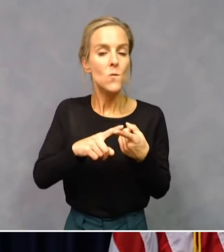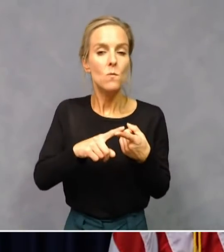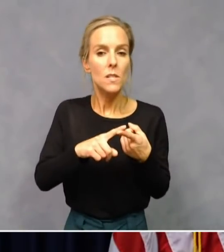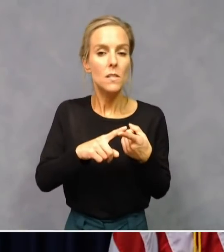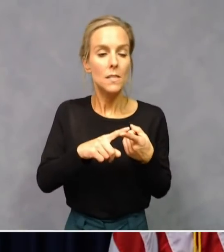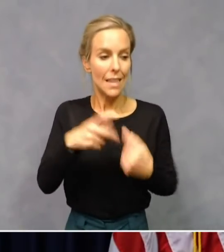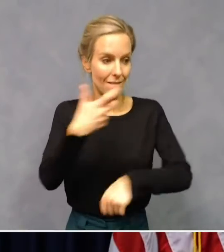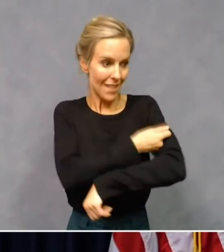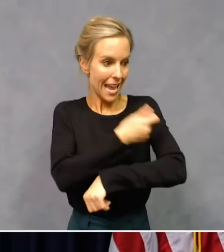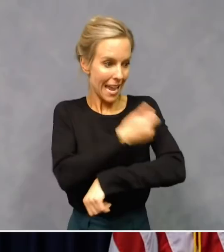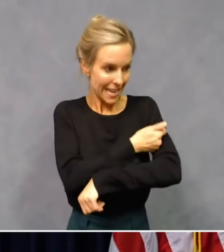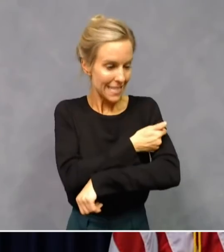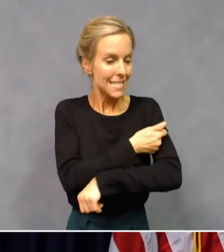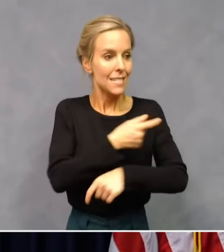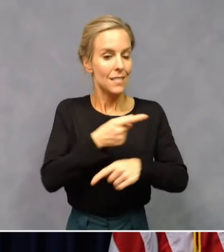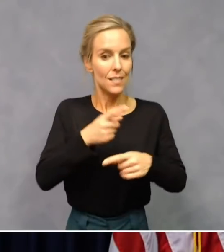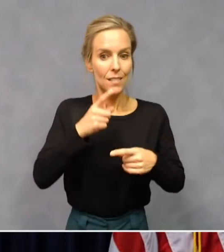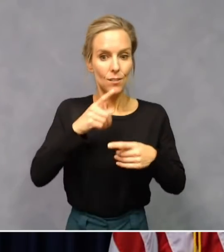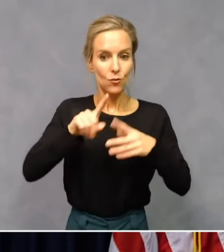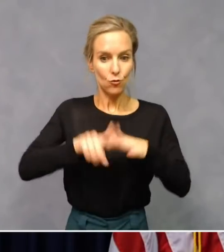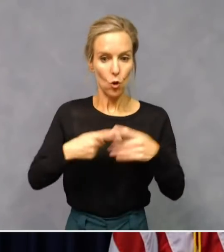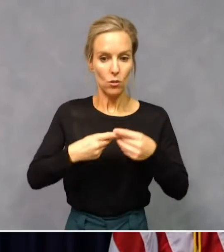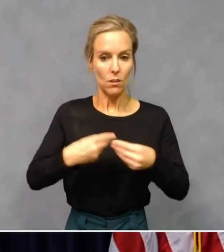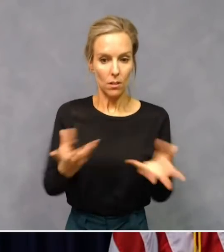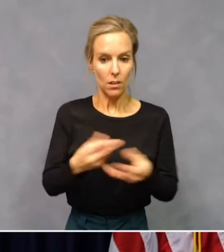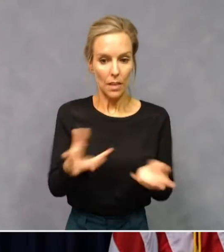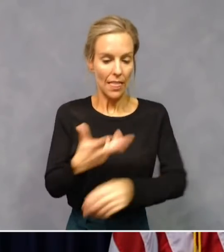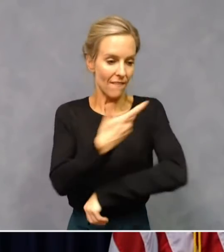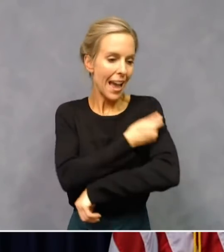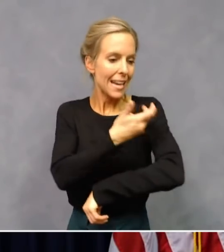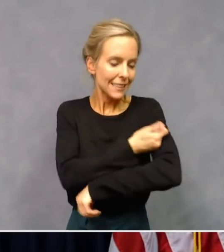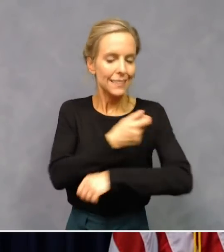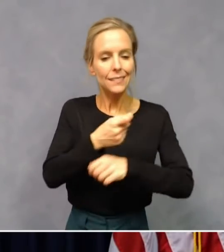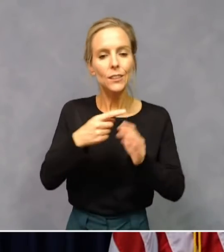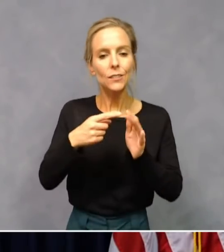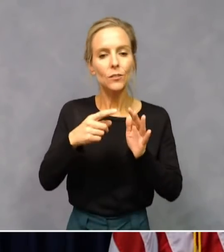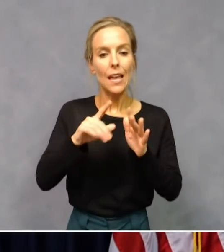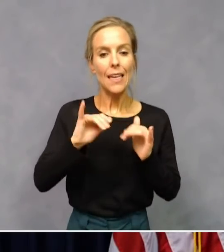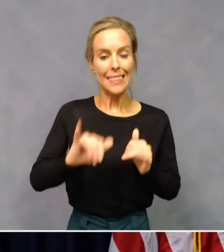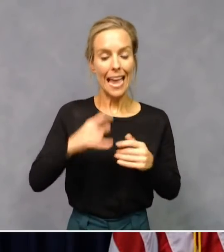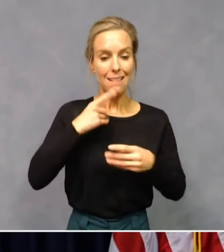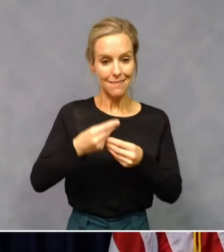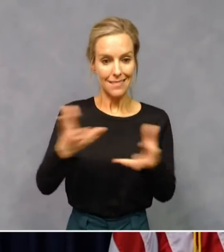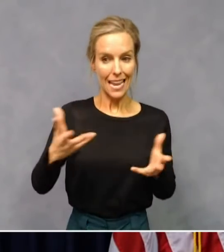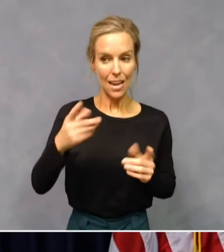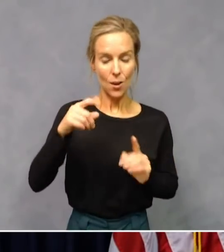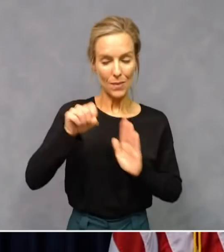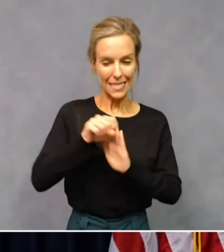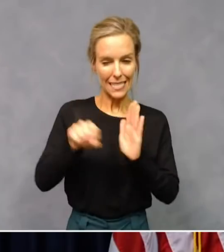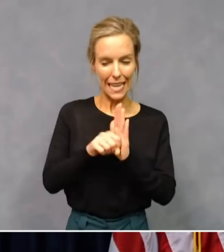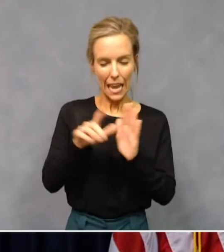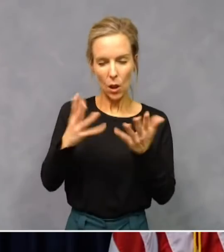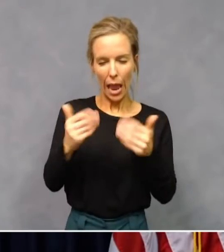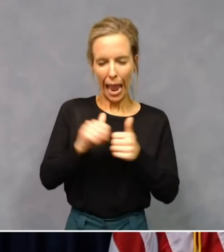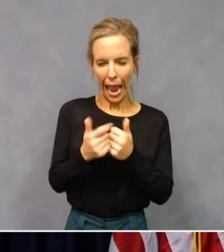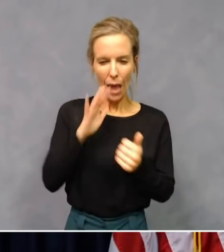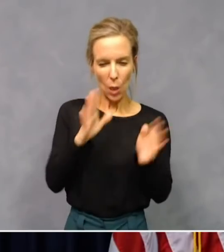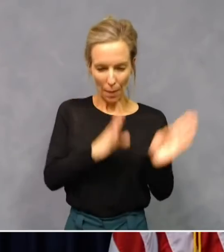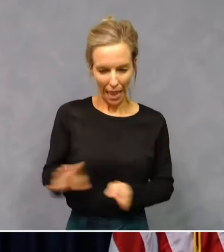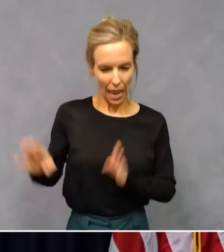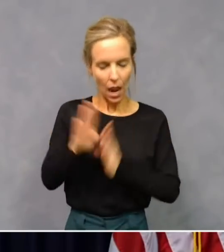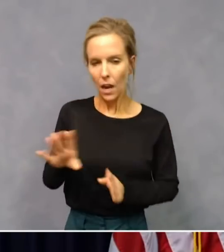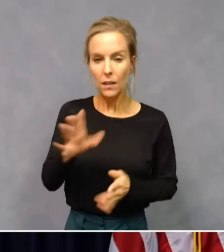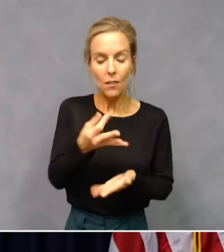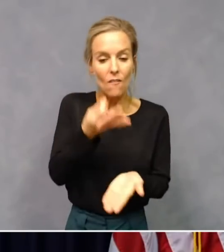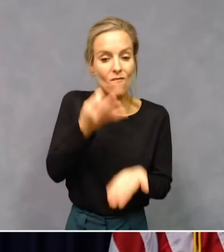be out there, meaning the logistics of getting the vaccine out by states is not going to be funded after December